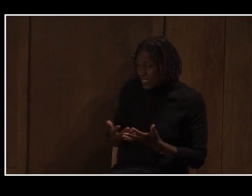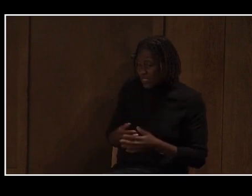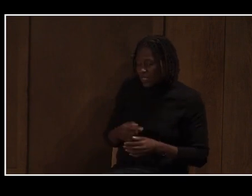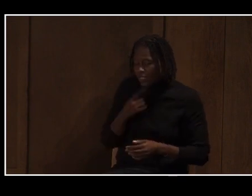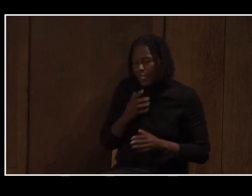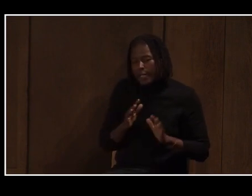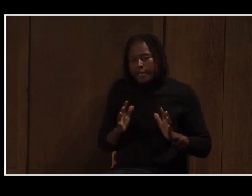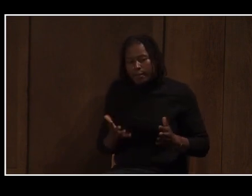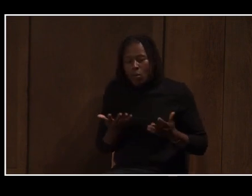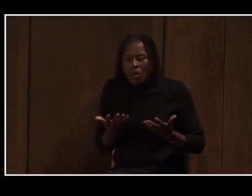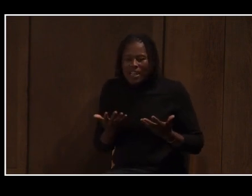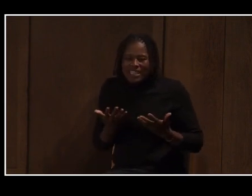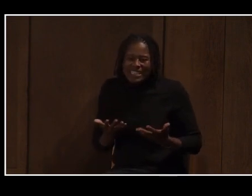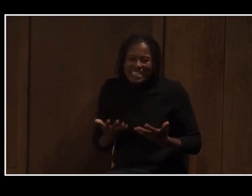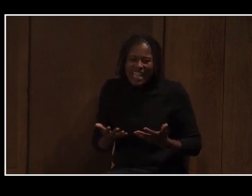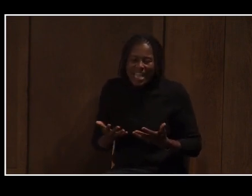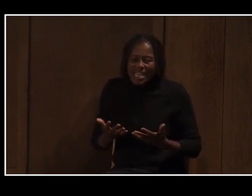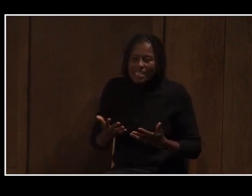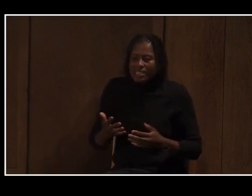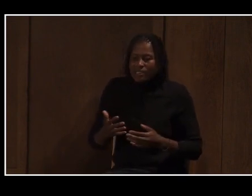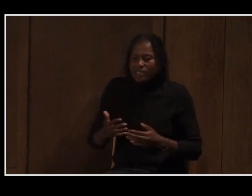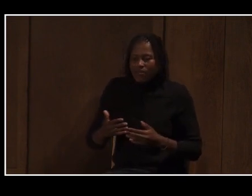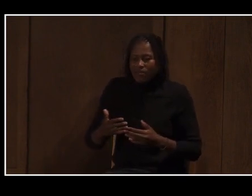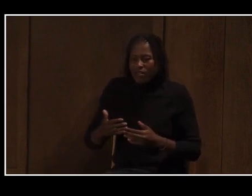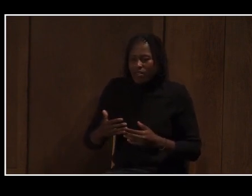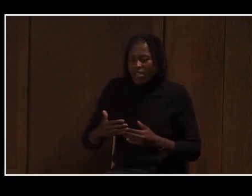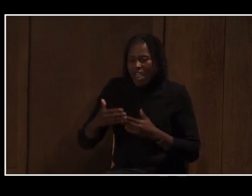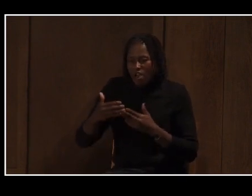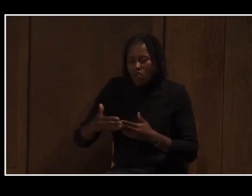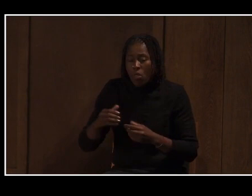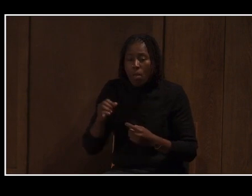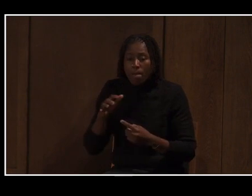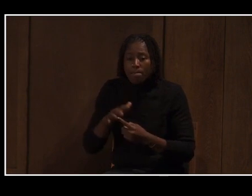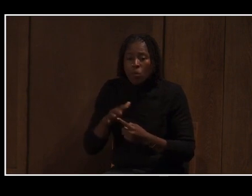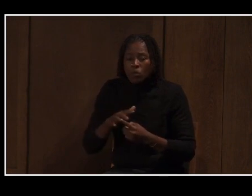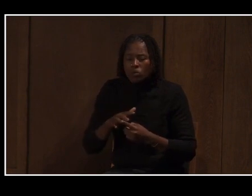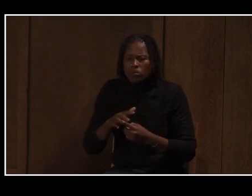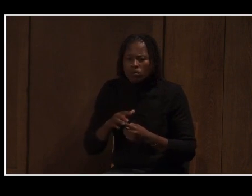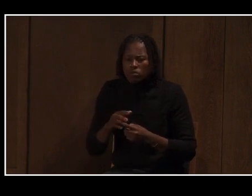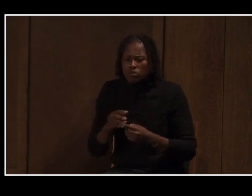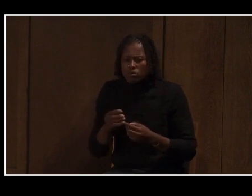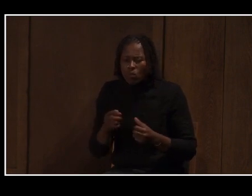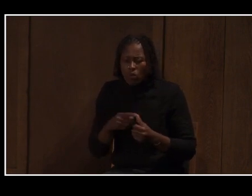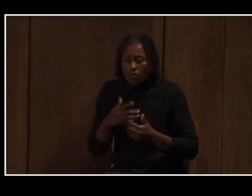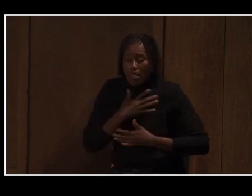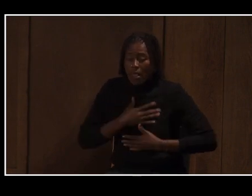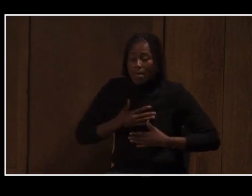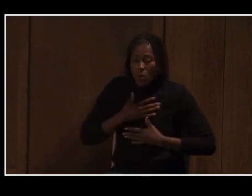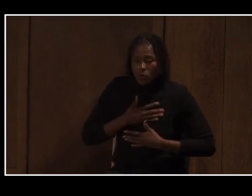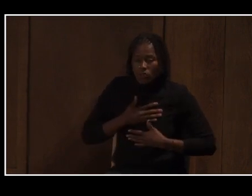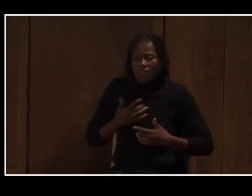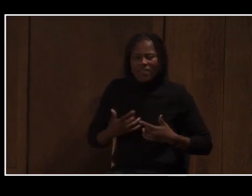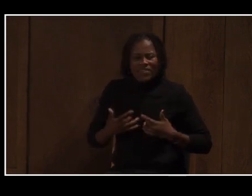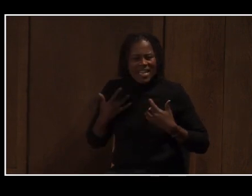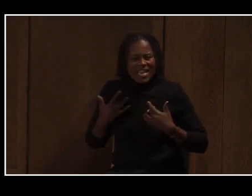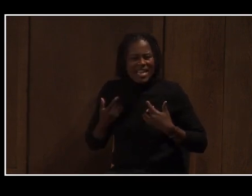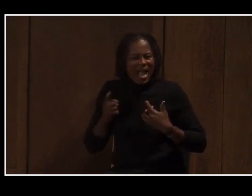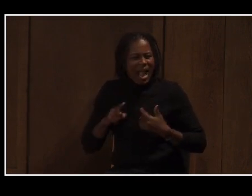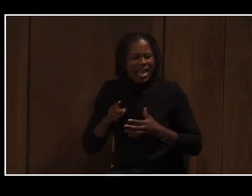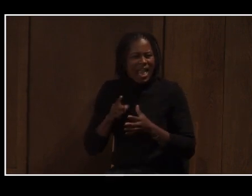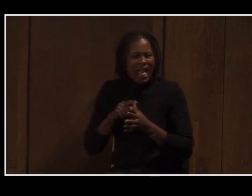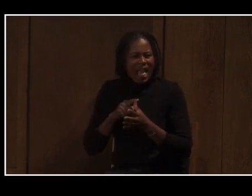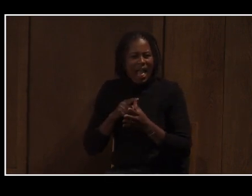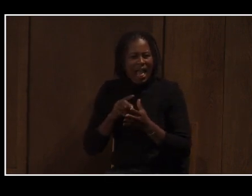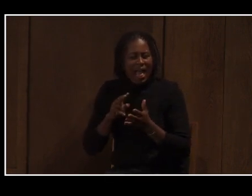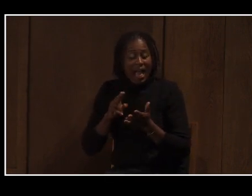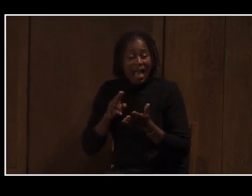in today's era, the most important commodities are emotions, feelings, and affect. They've become the primary